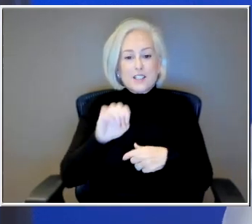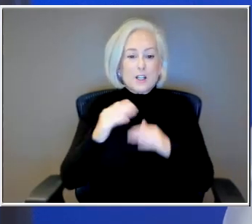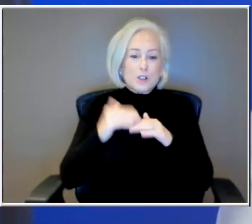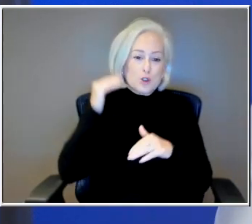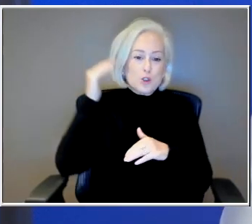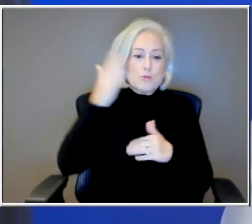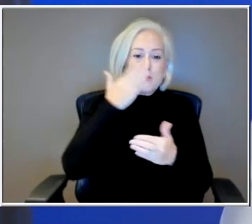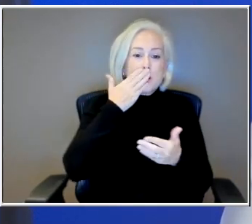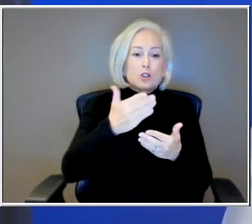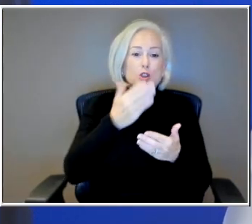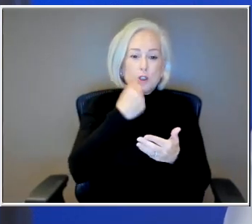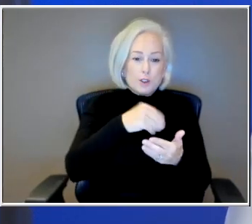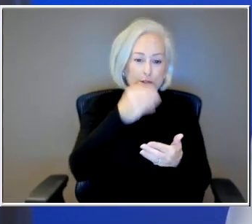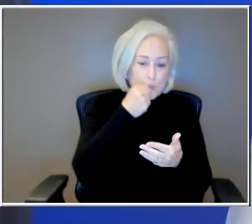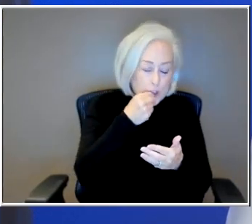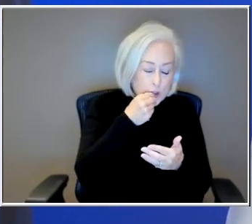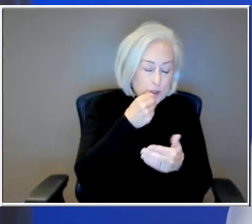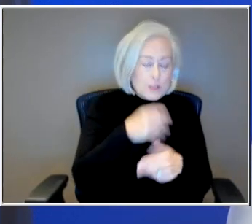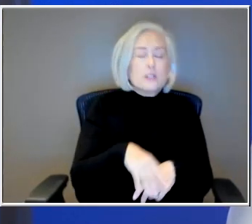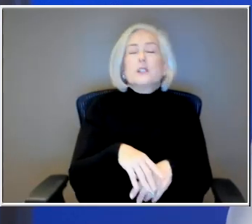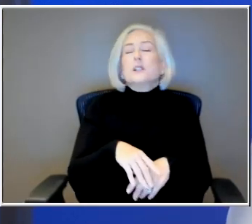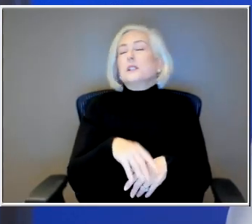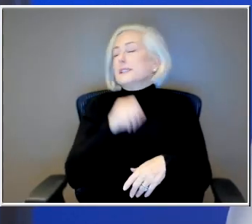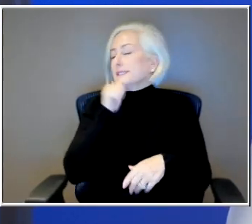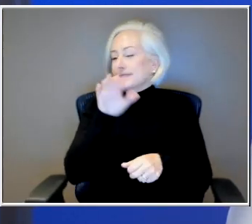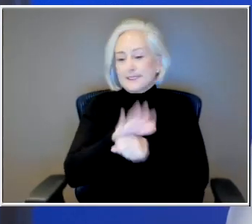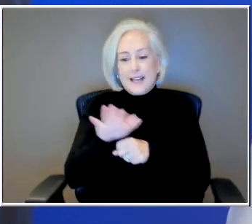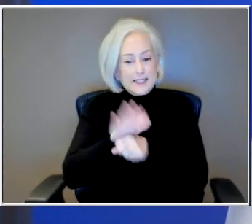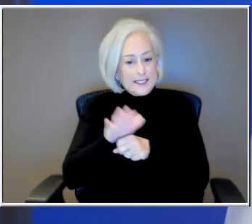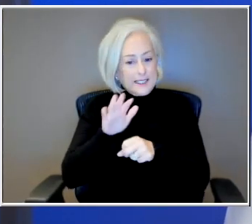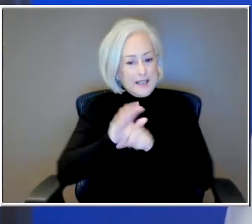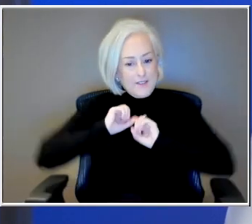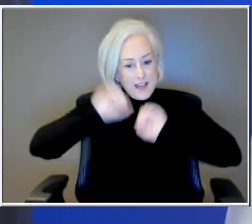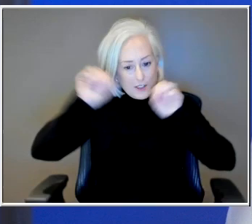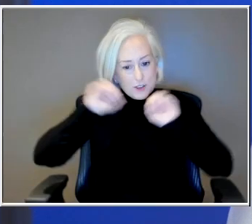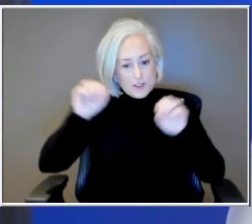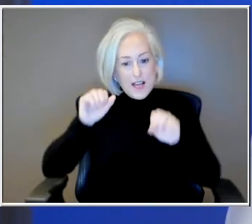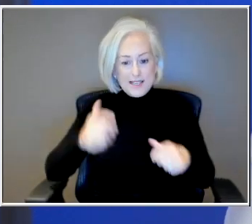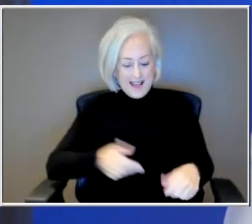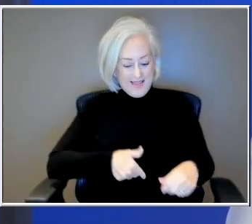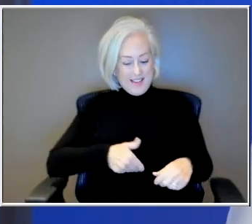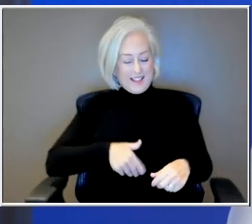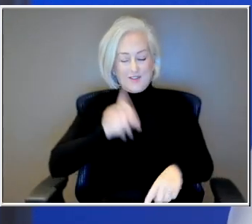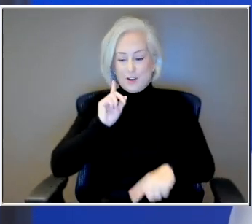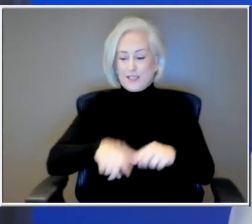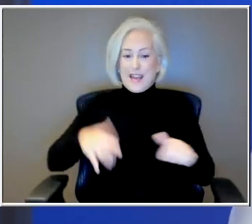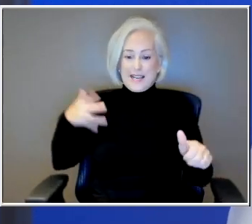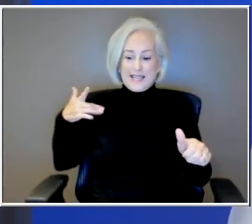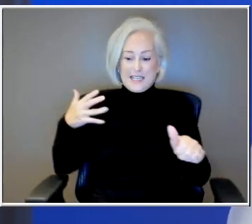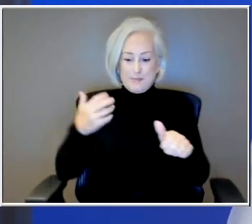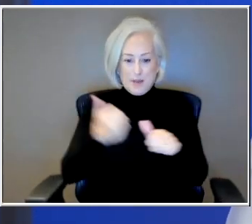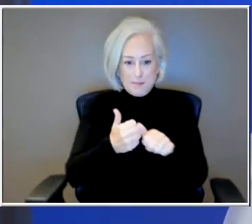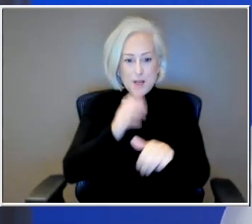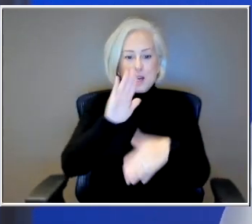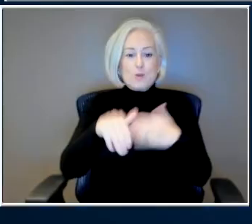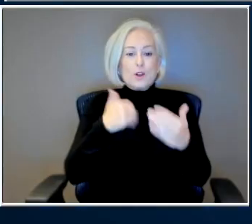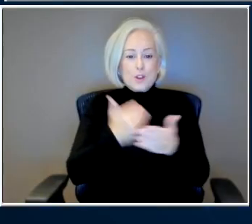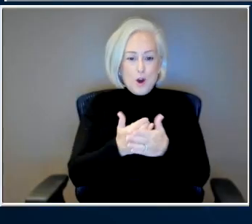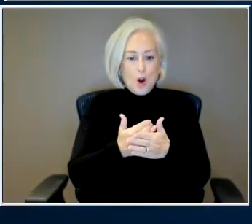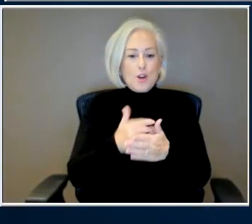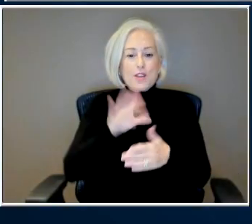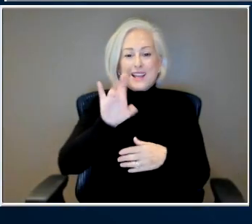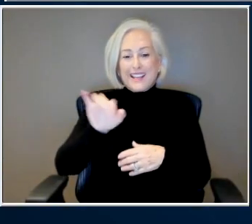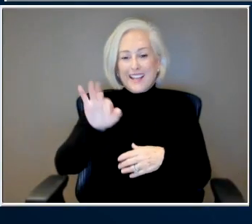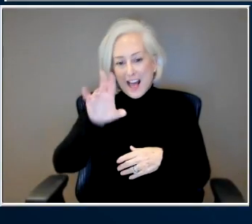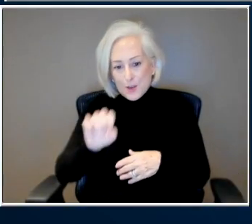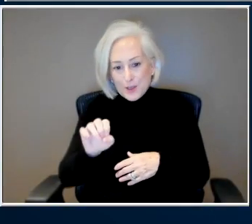just contributes to all of that, and the liver just can't keep up with clearing the extra calories and nutrition that are hanging around. So you're saying that we do have